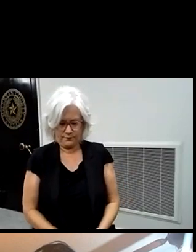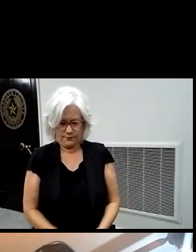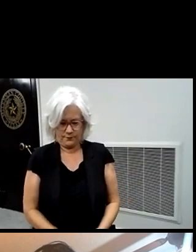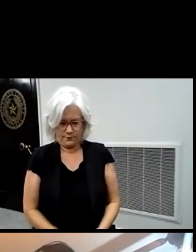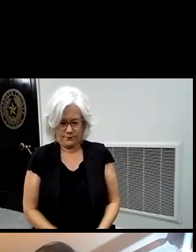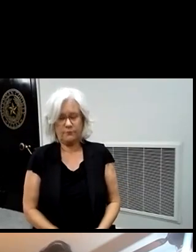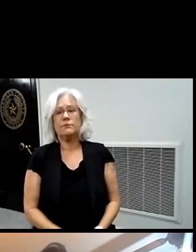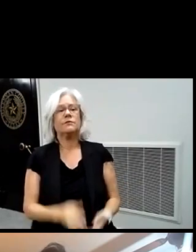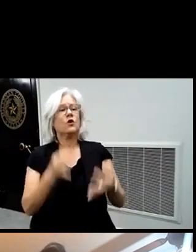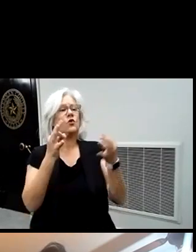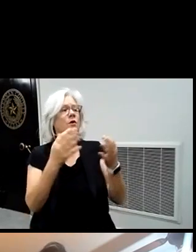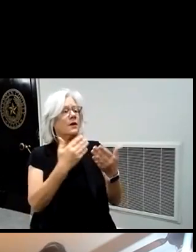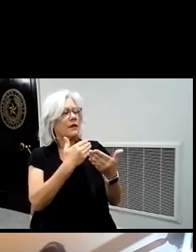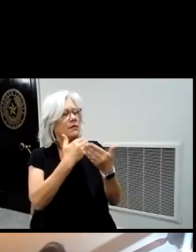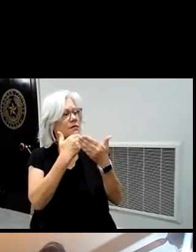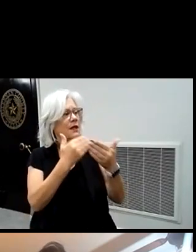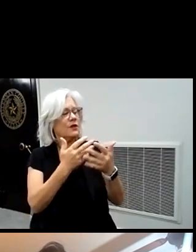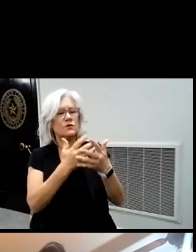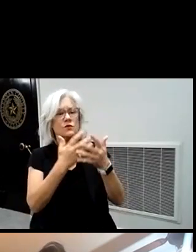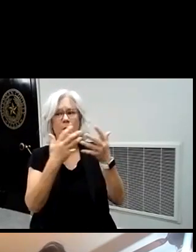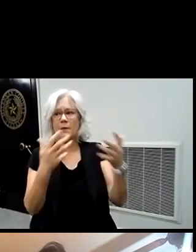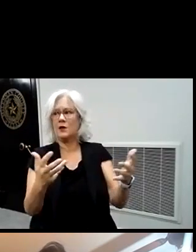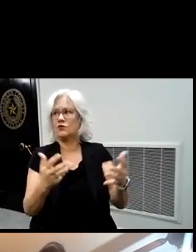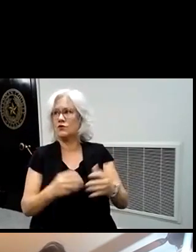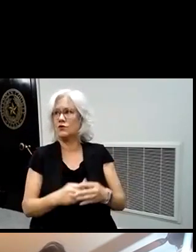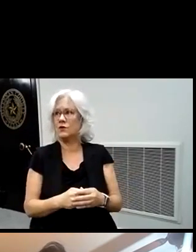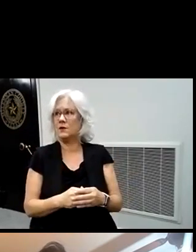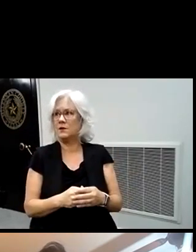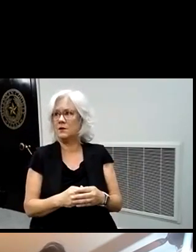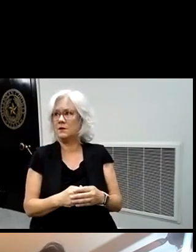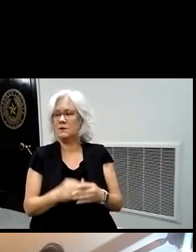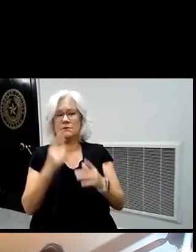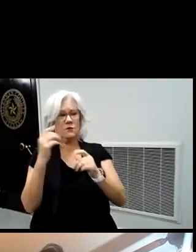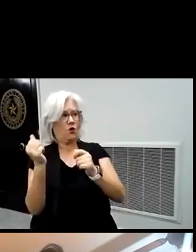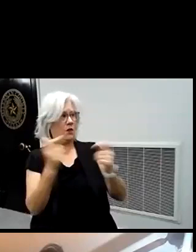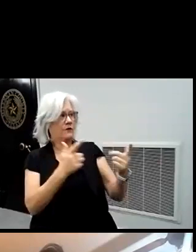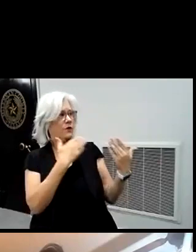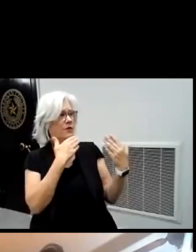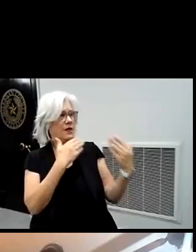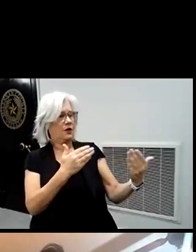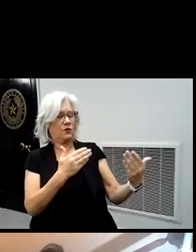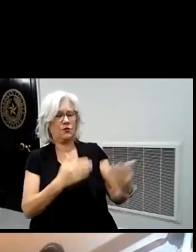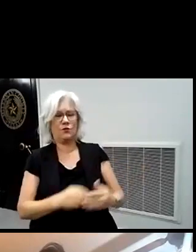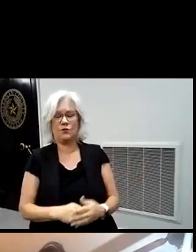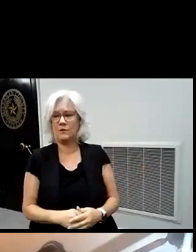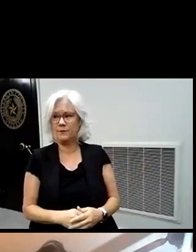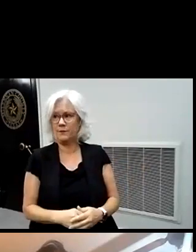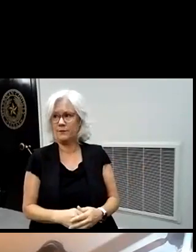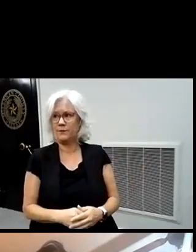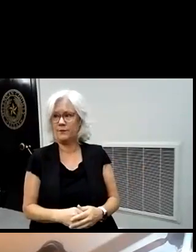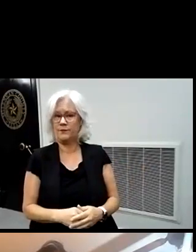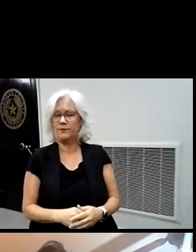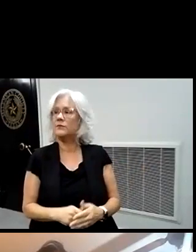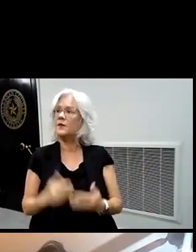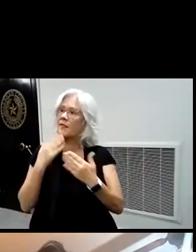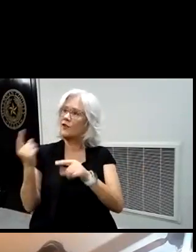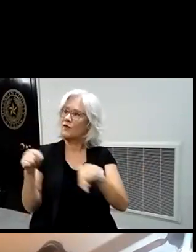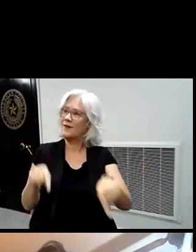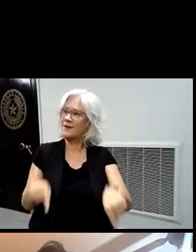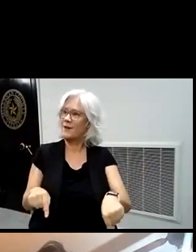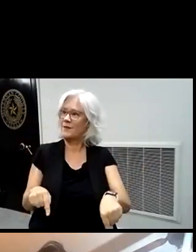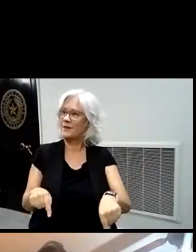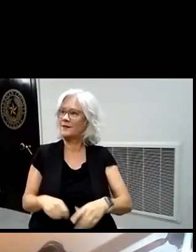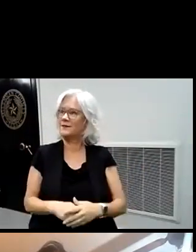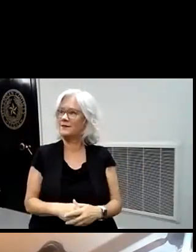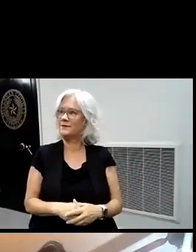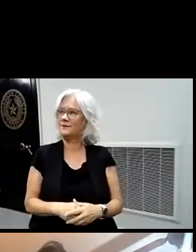Court, I thank you very much, Judge and commissioners and guests. Thank you for coming. Thank And you,